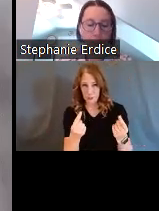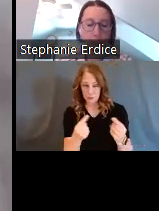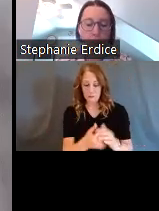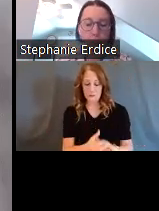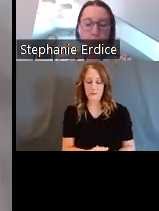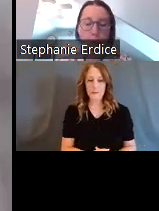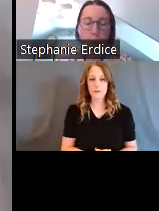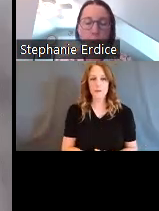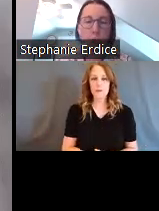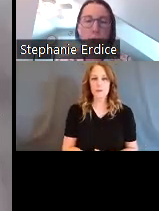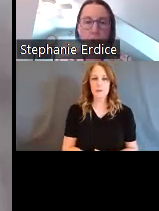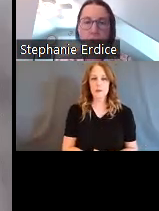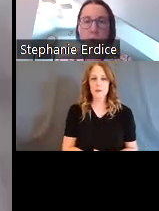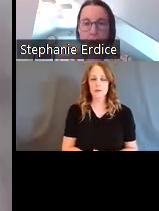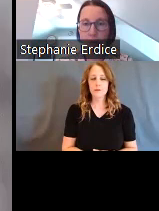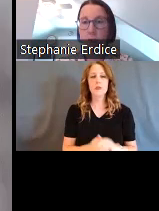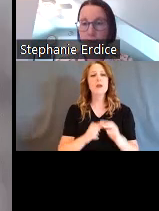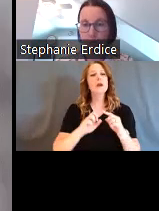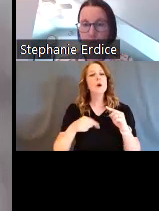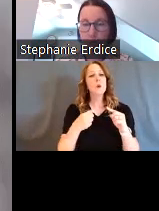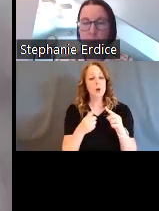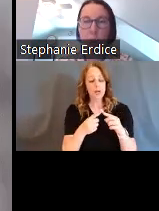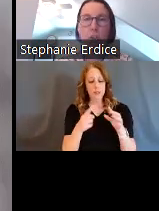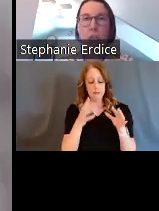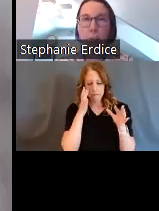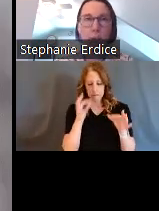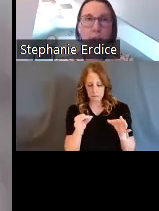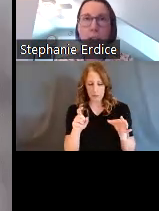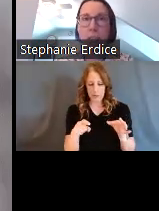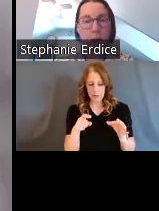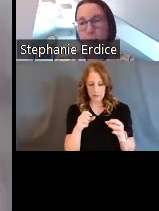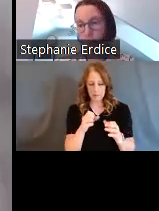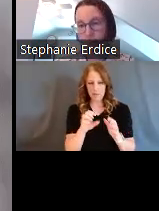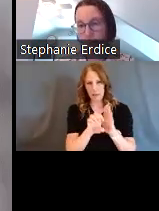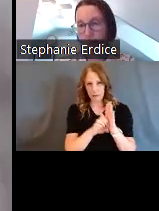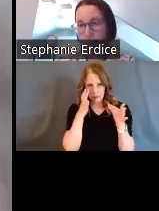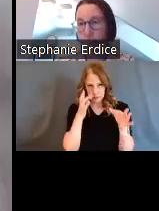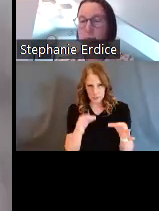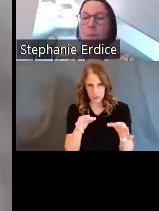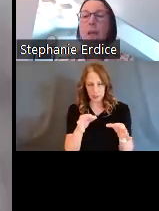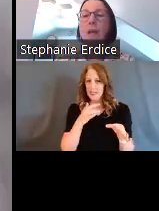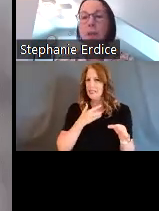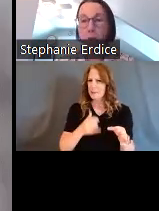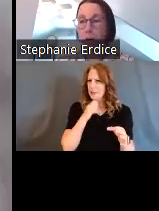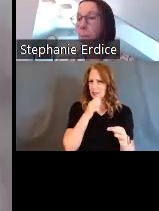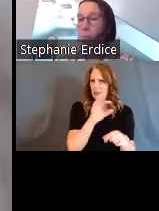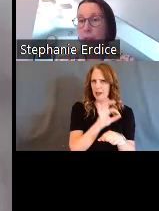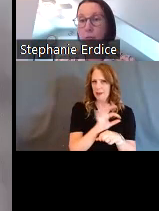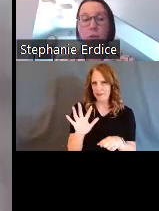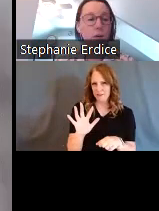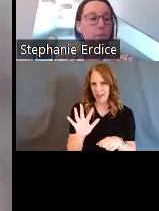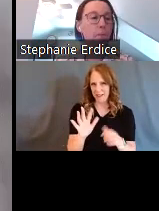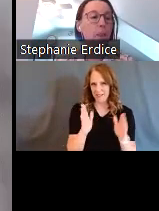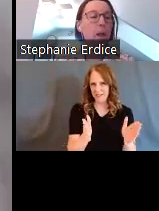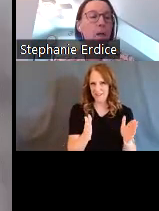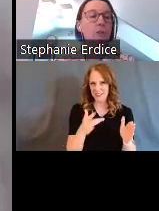here? So when you are faced with an ethical decision, which typically is not during 9 to 5, here are a couple of